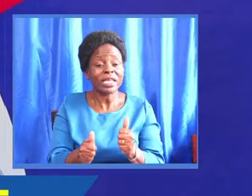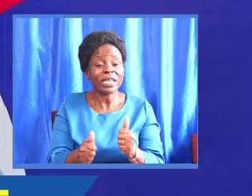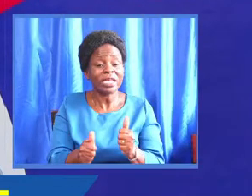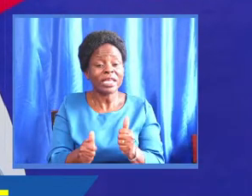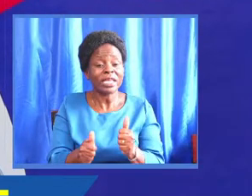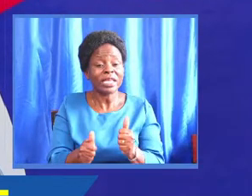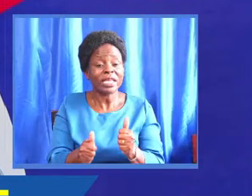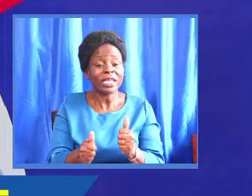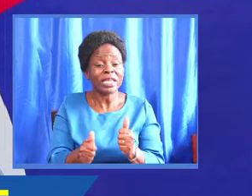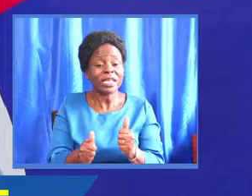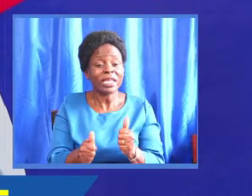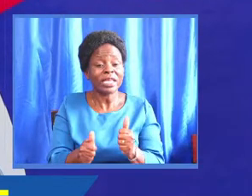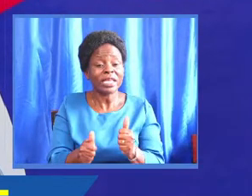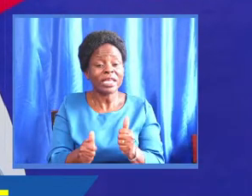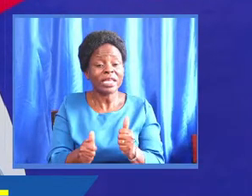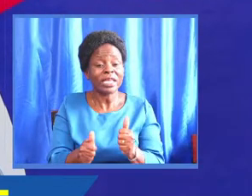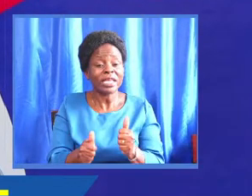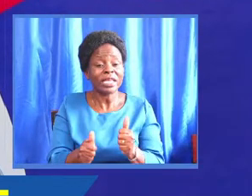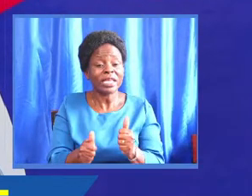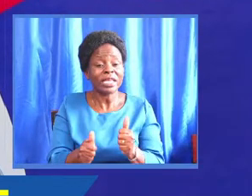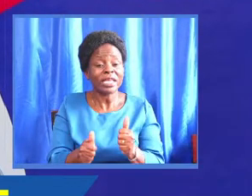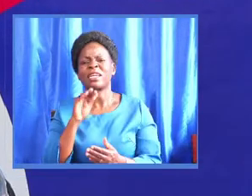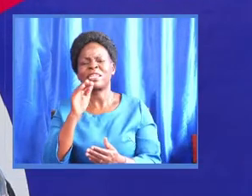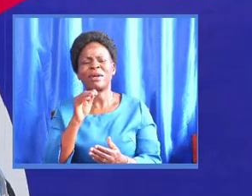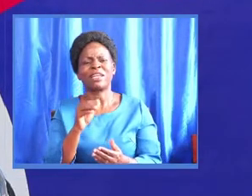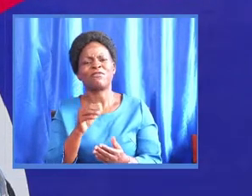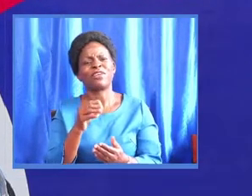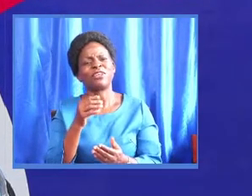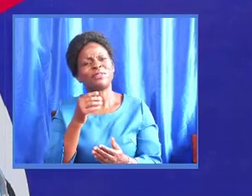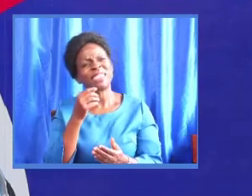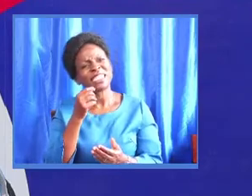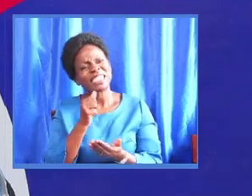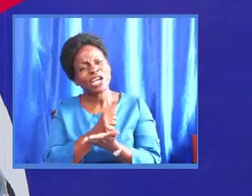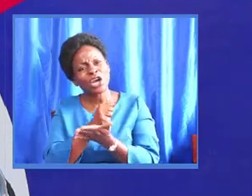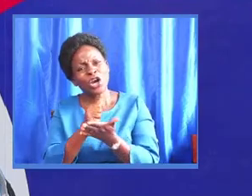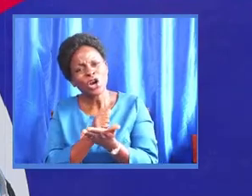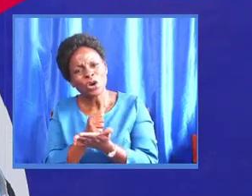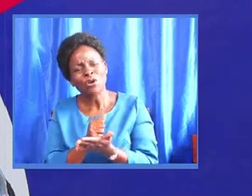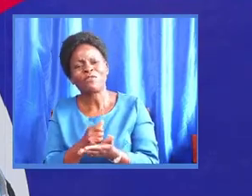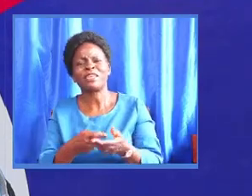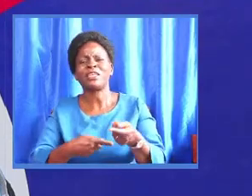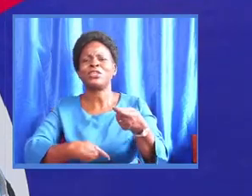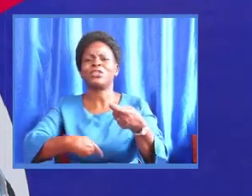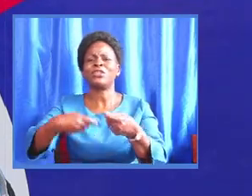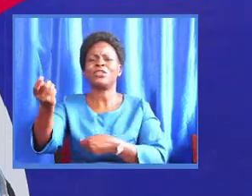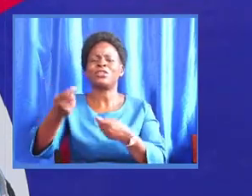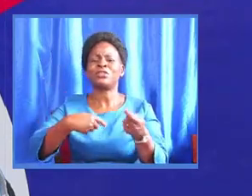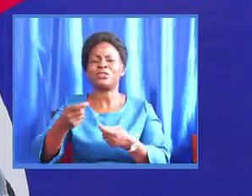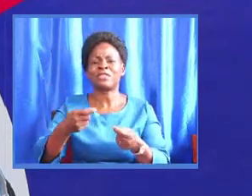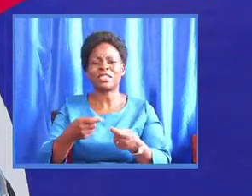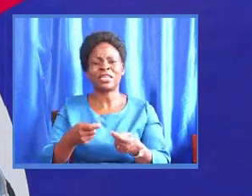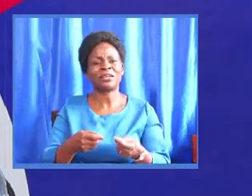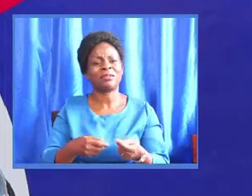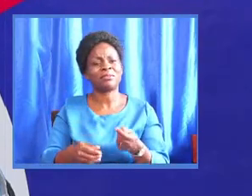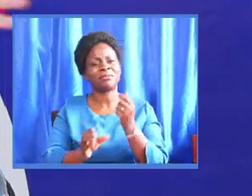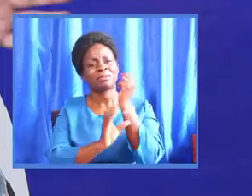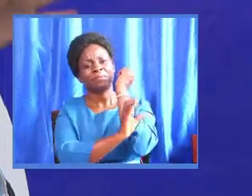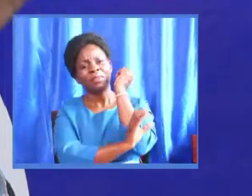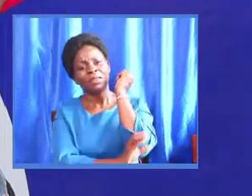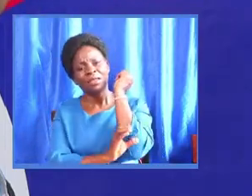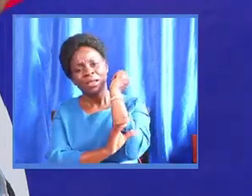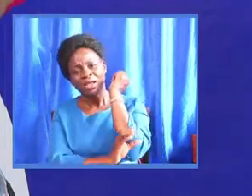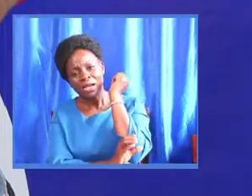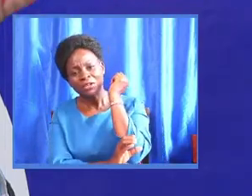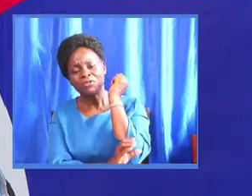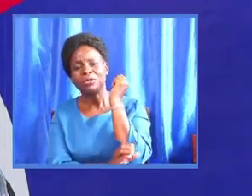If you have a good demand for your coffee abroad, you'll sell, you get very good prices, the country will get revenue, and the revenue will then be